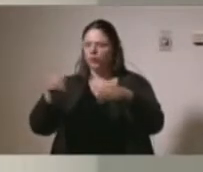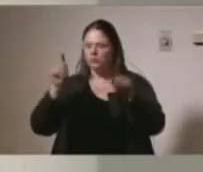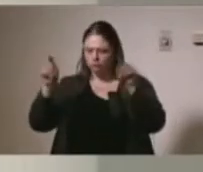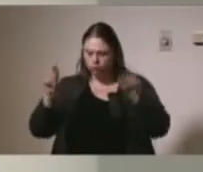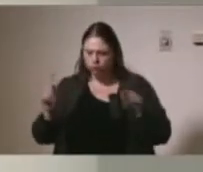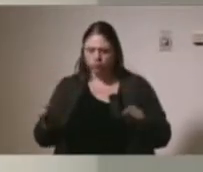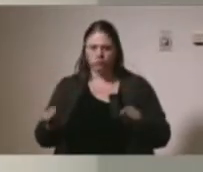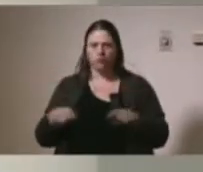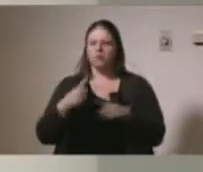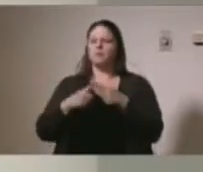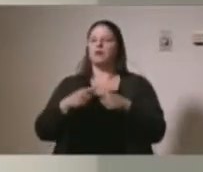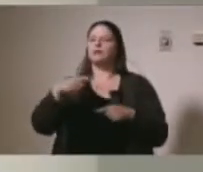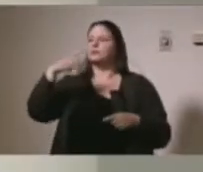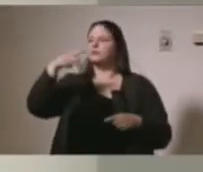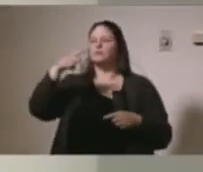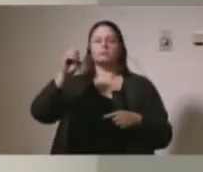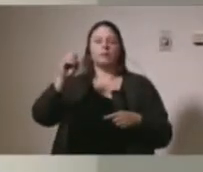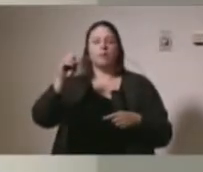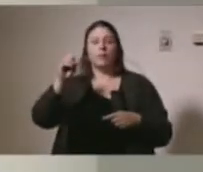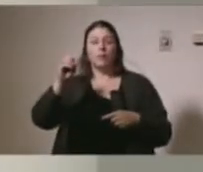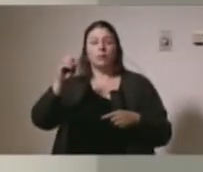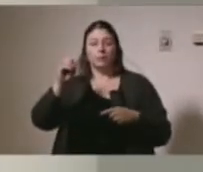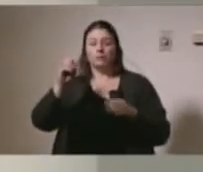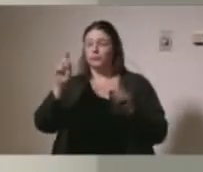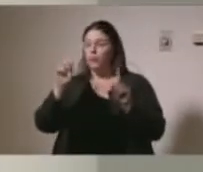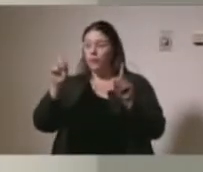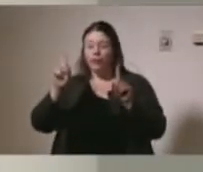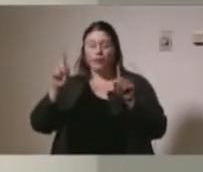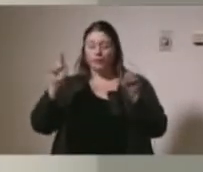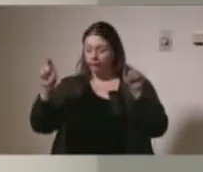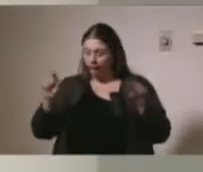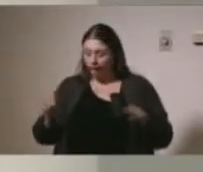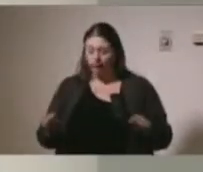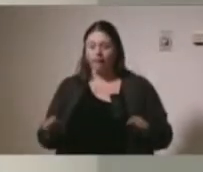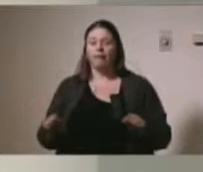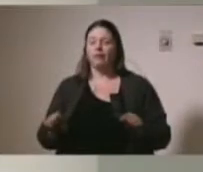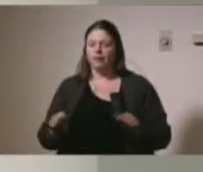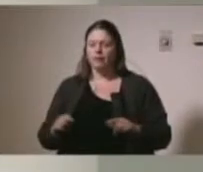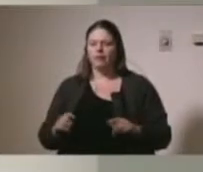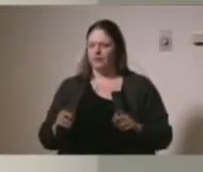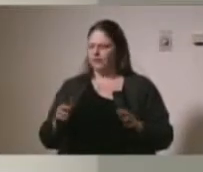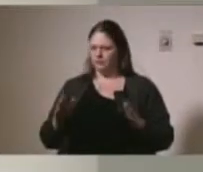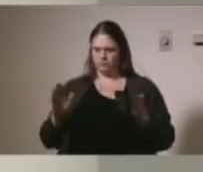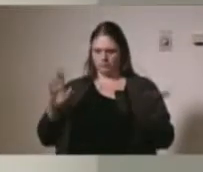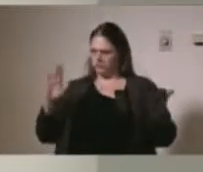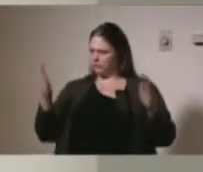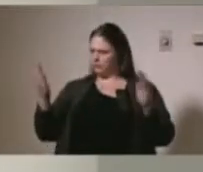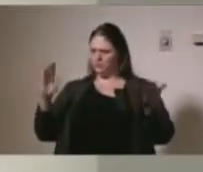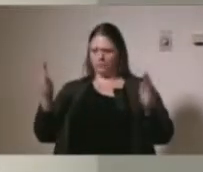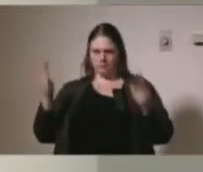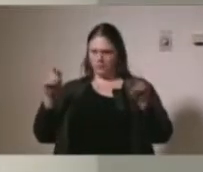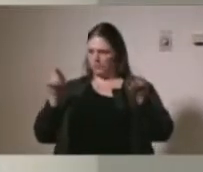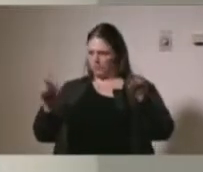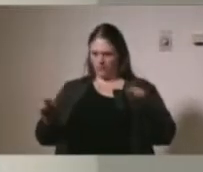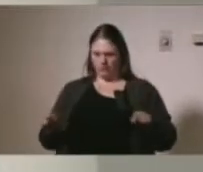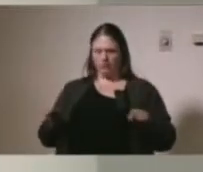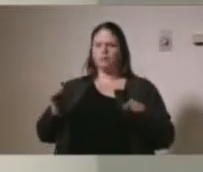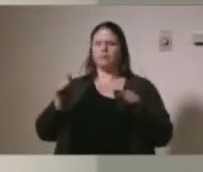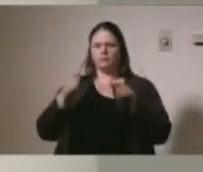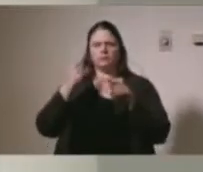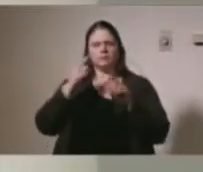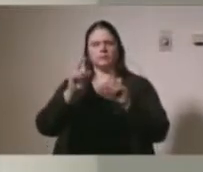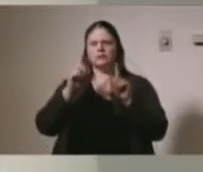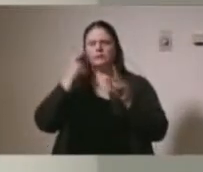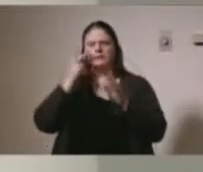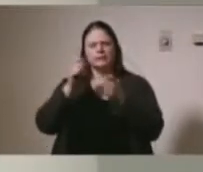the pay loan businesses such as Money Mart, and how they are located, and showing